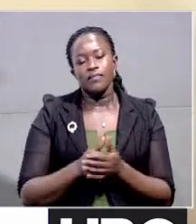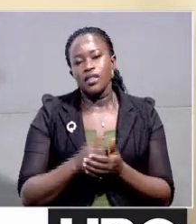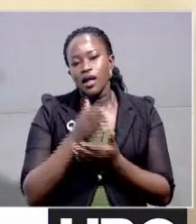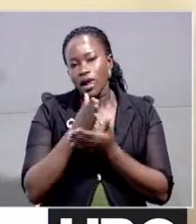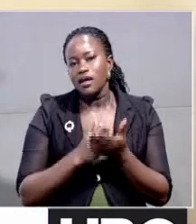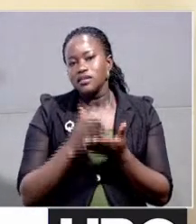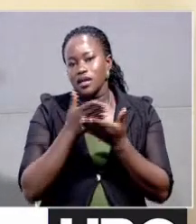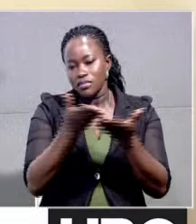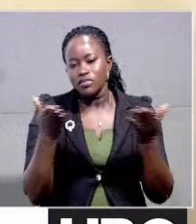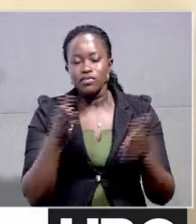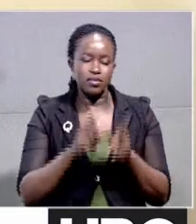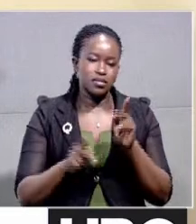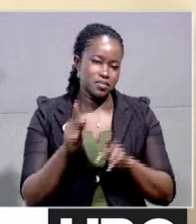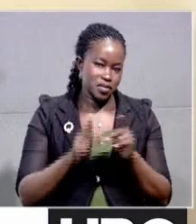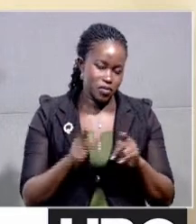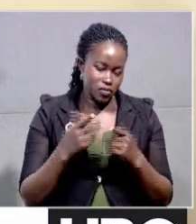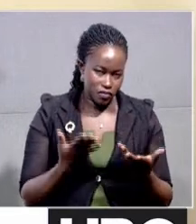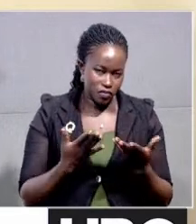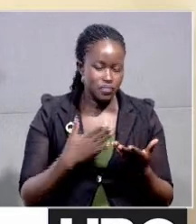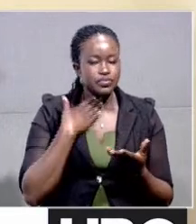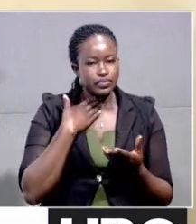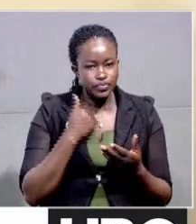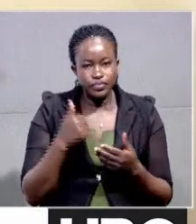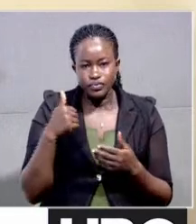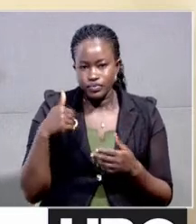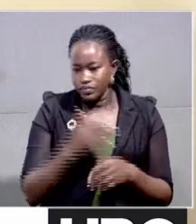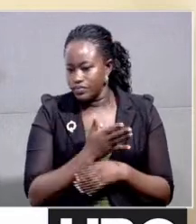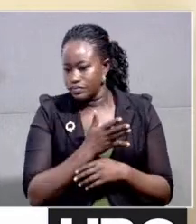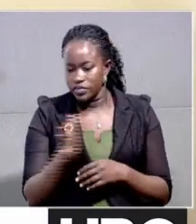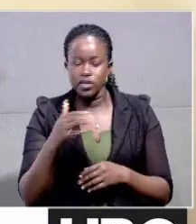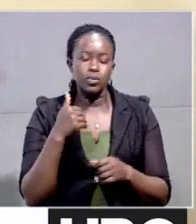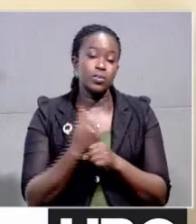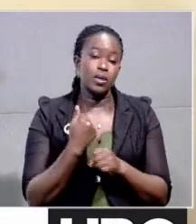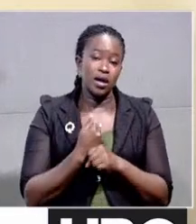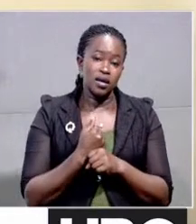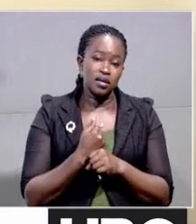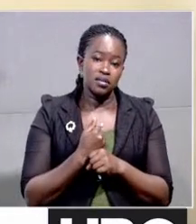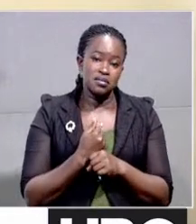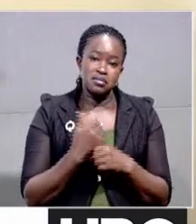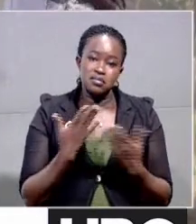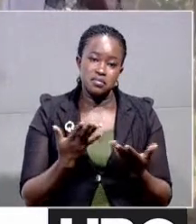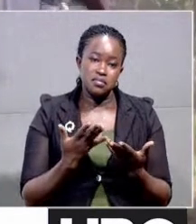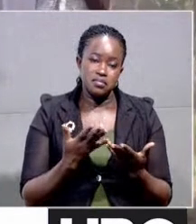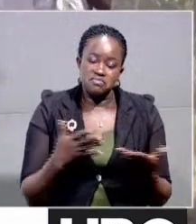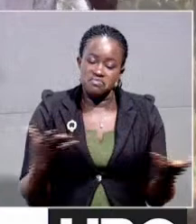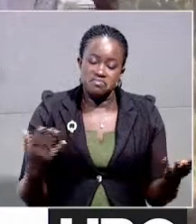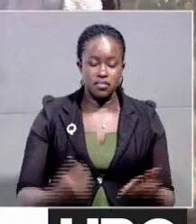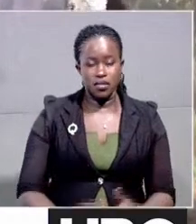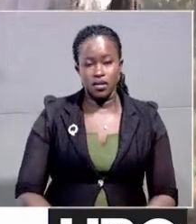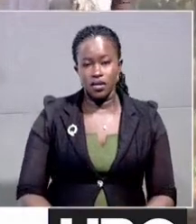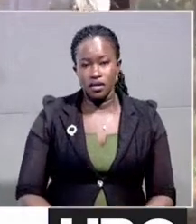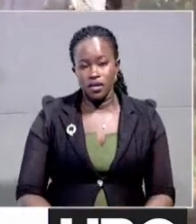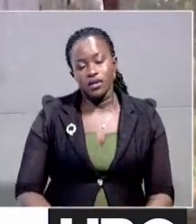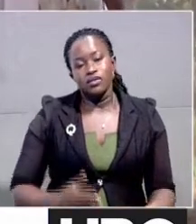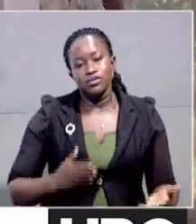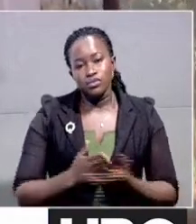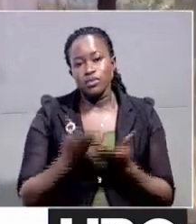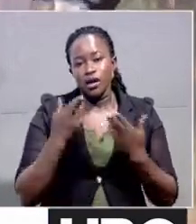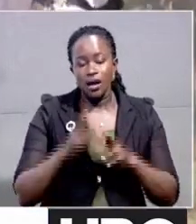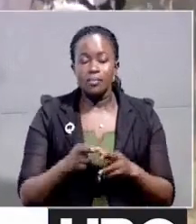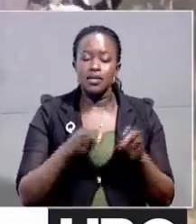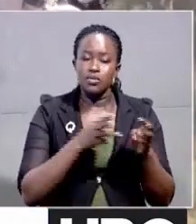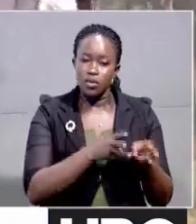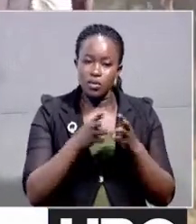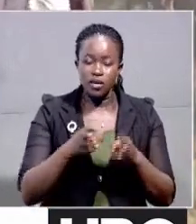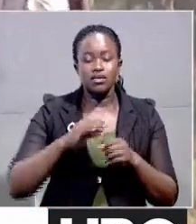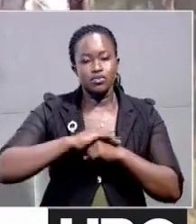people who want to dodge work, similar to embrace it. Despite of the efforts to make the